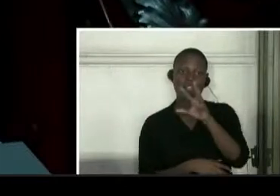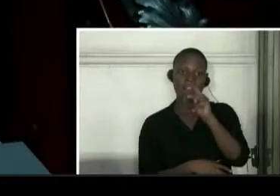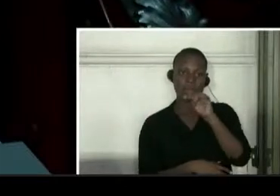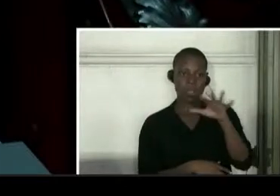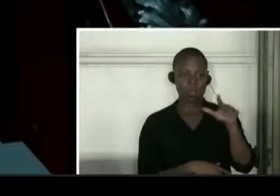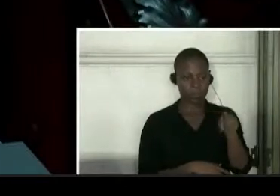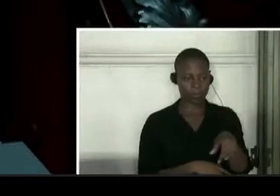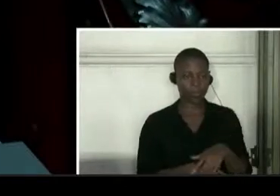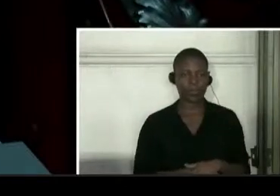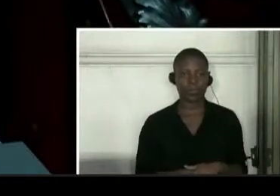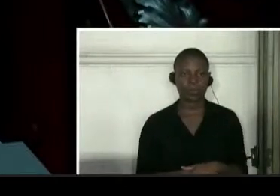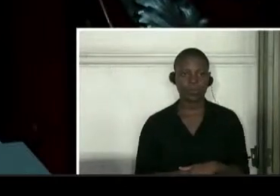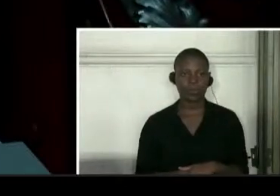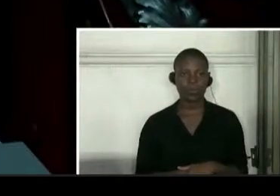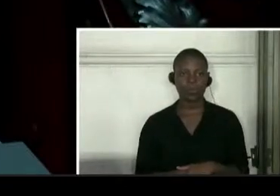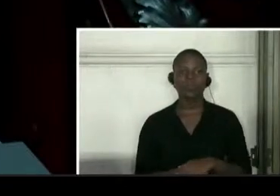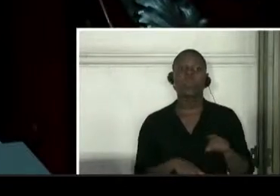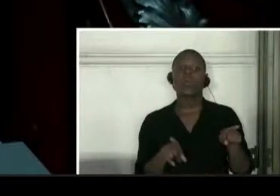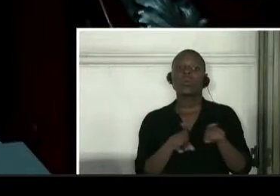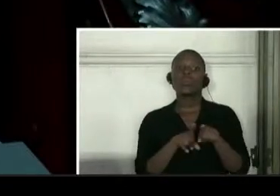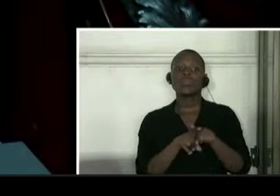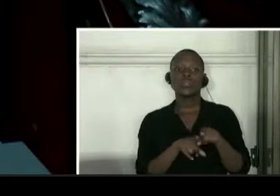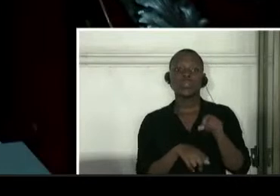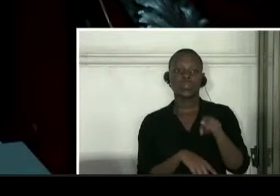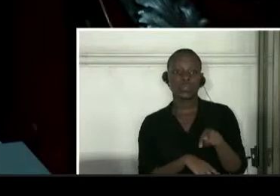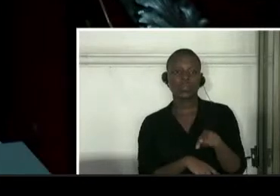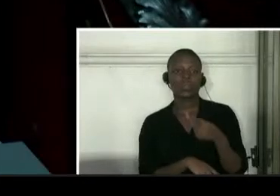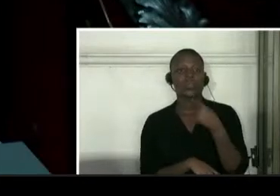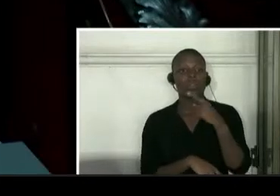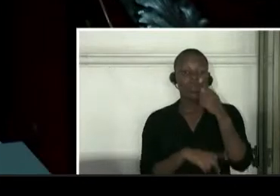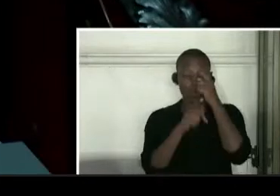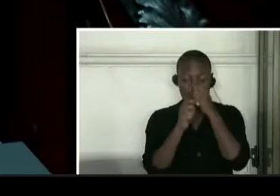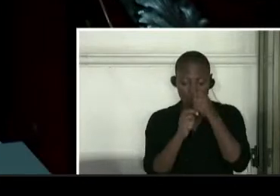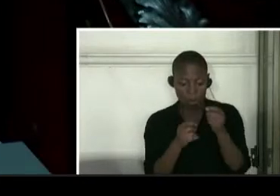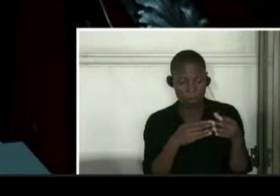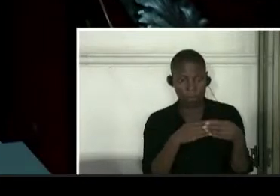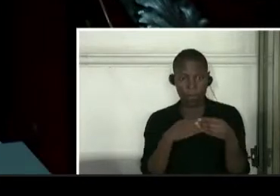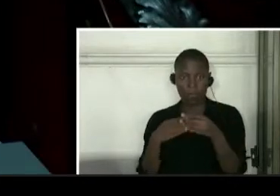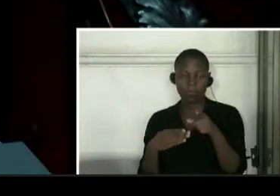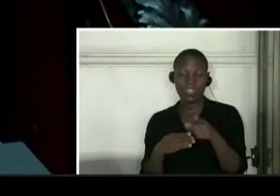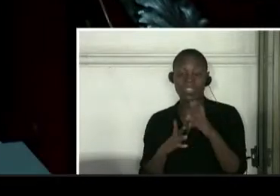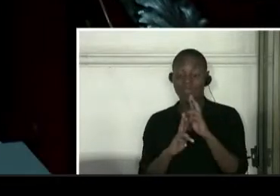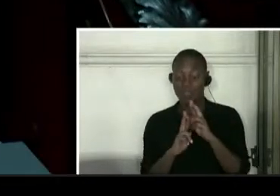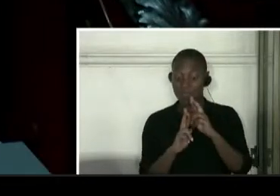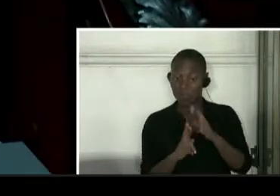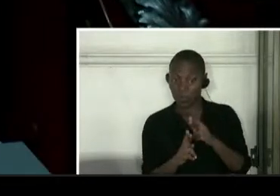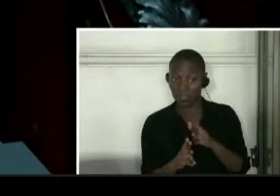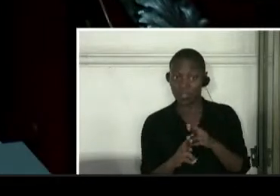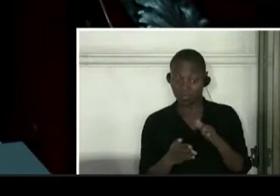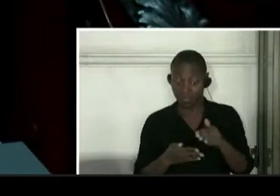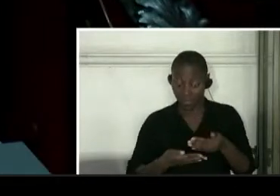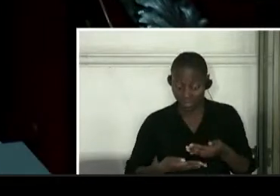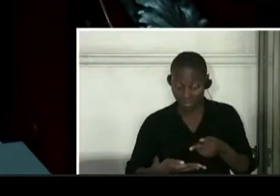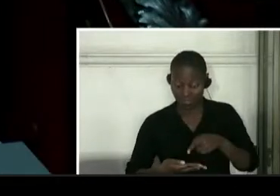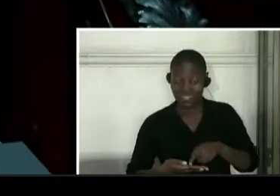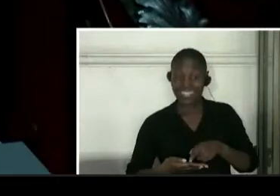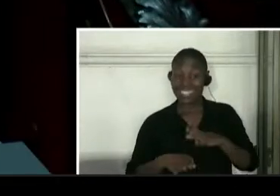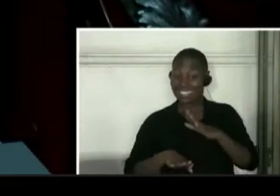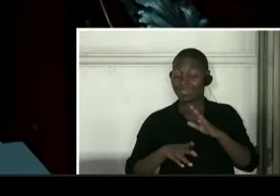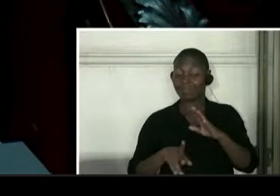Let me also refer the honorable members to the report given to us because of time.